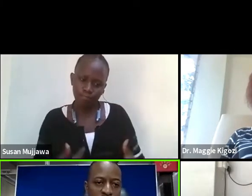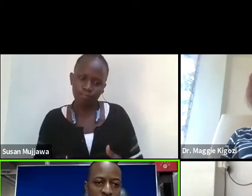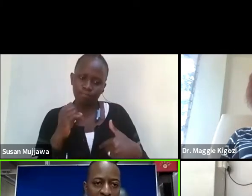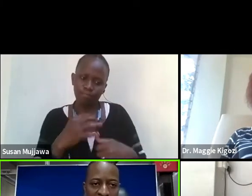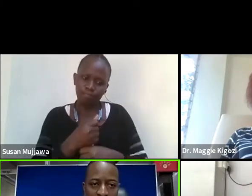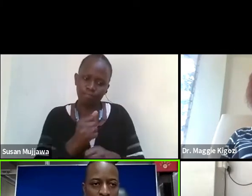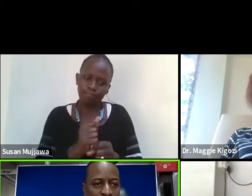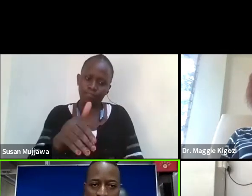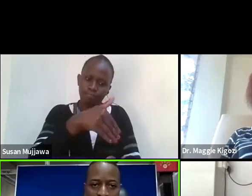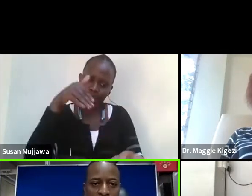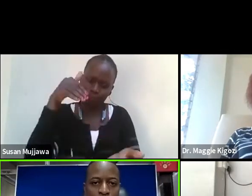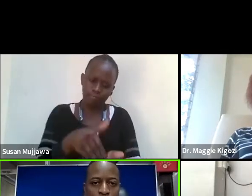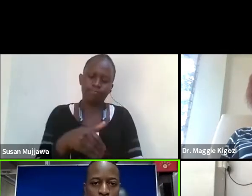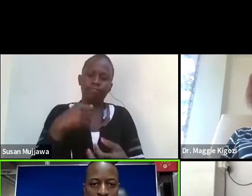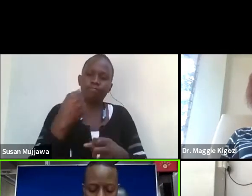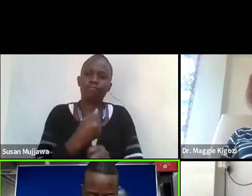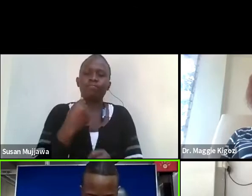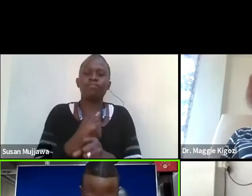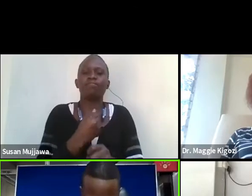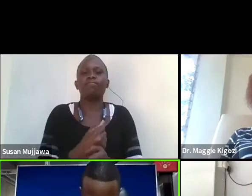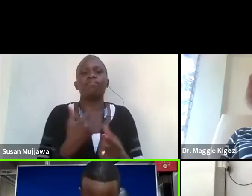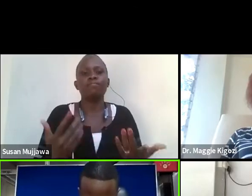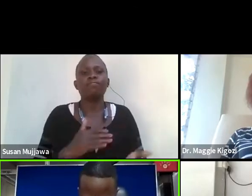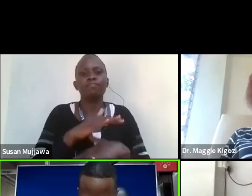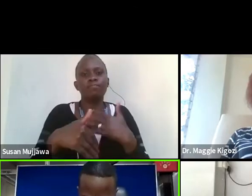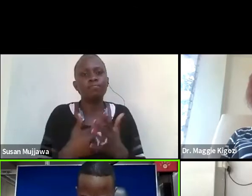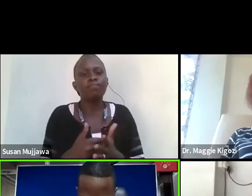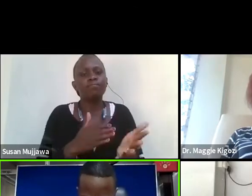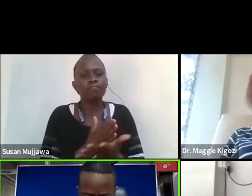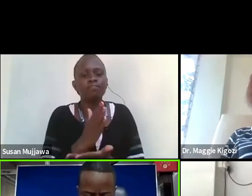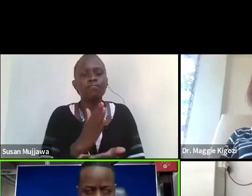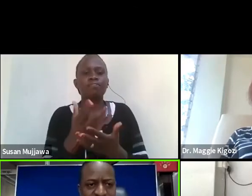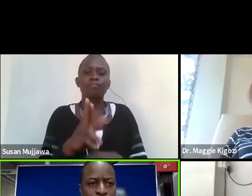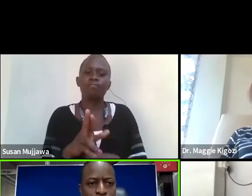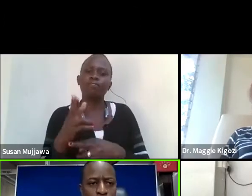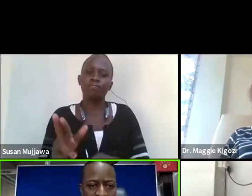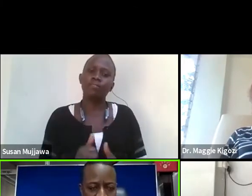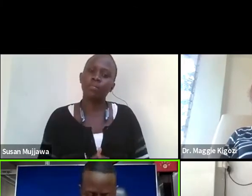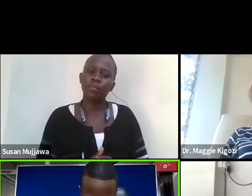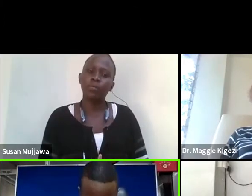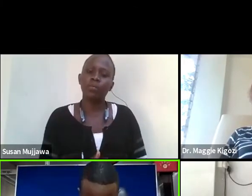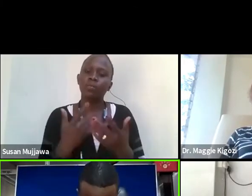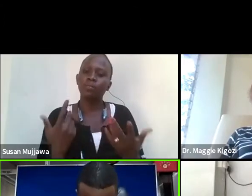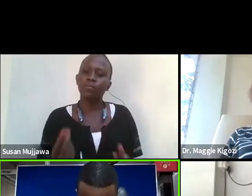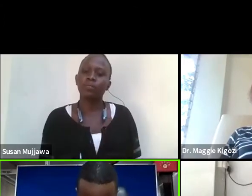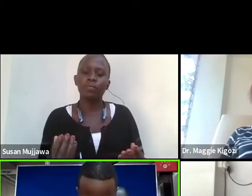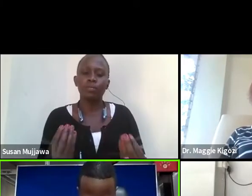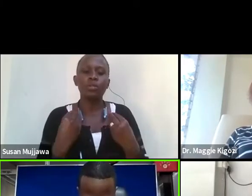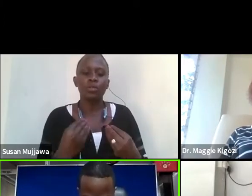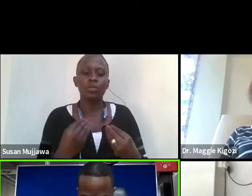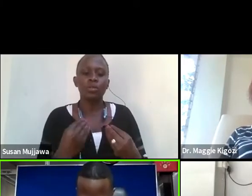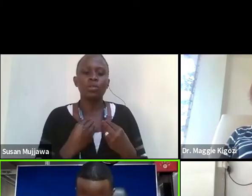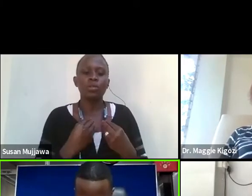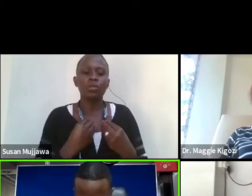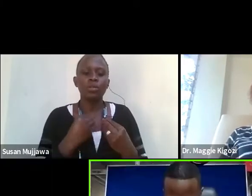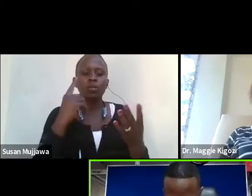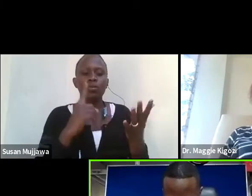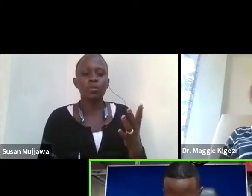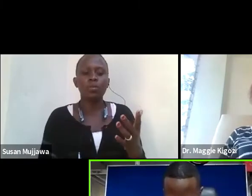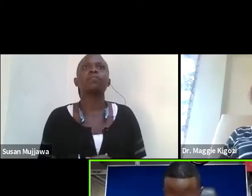most with all the costs of inputs going up. So what has this taught us as I close